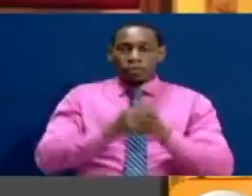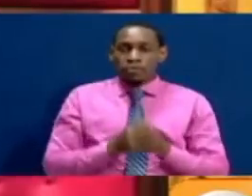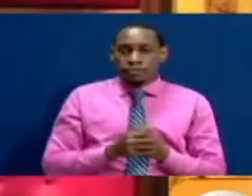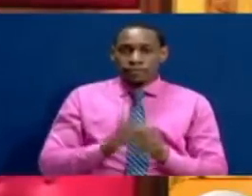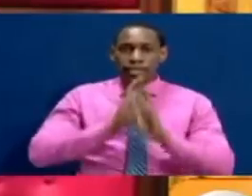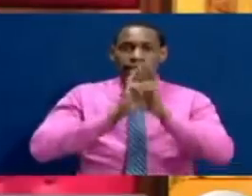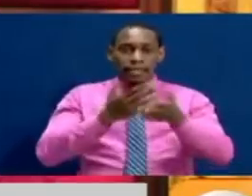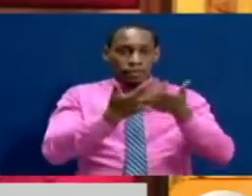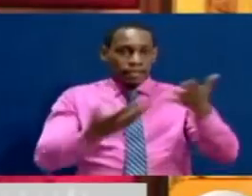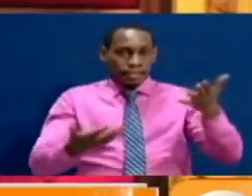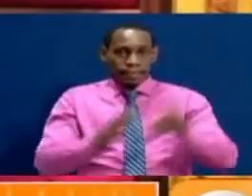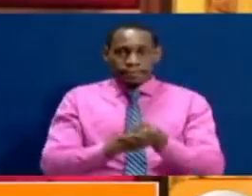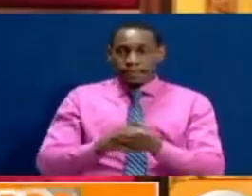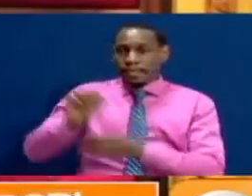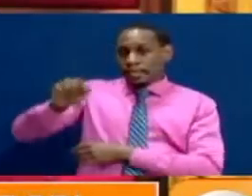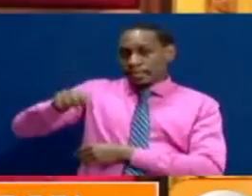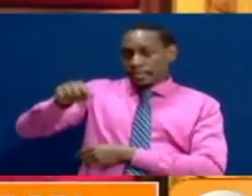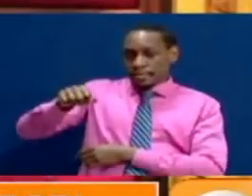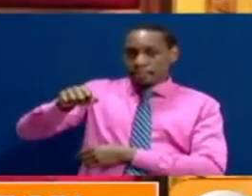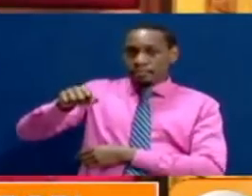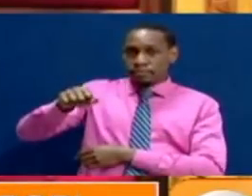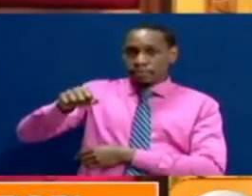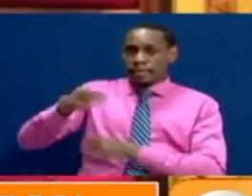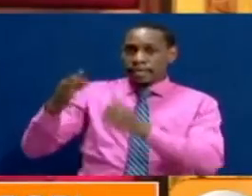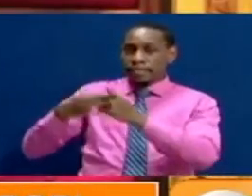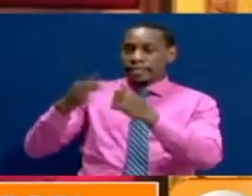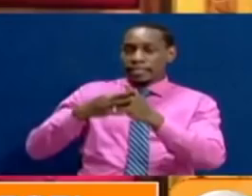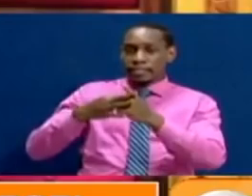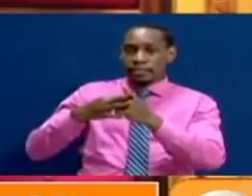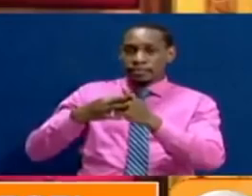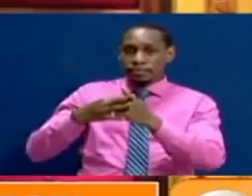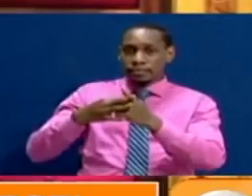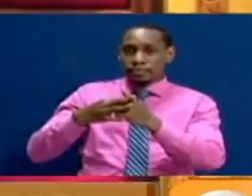the results, the ayes, 88.